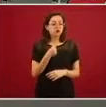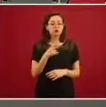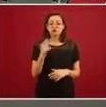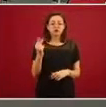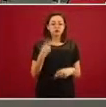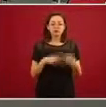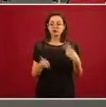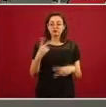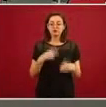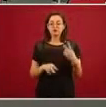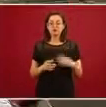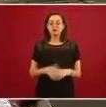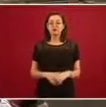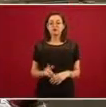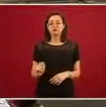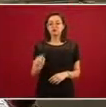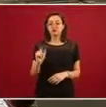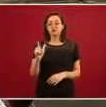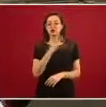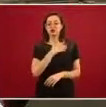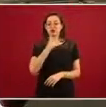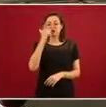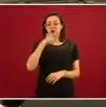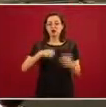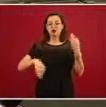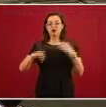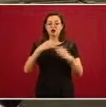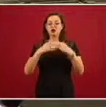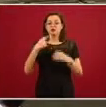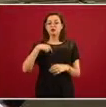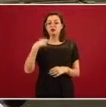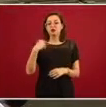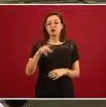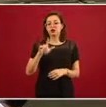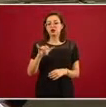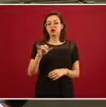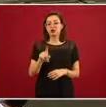There was a journalist that wanted to ask a question yesterday, but I don't think he's here today.